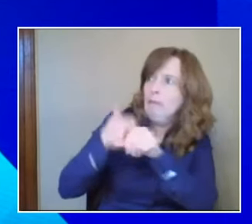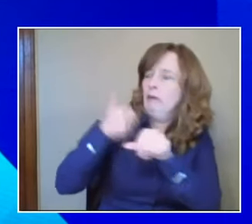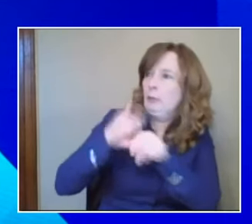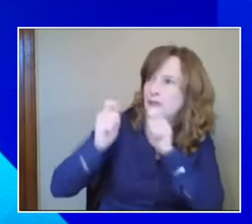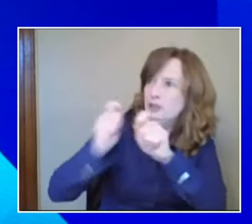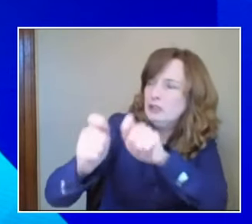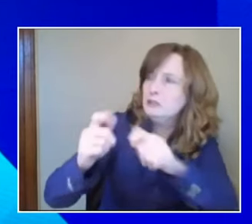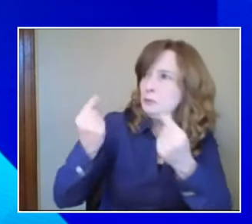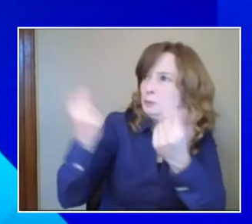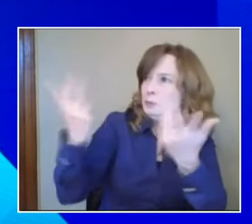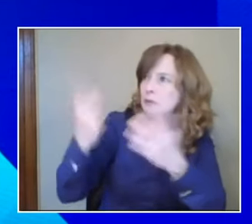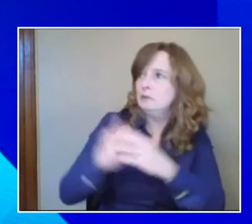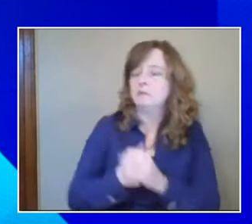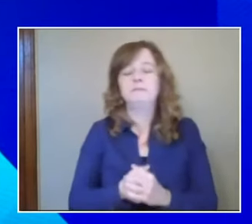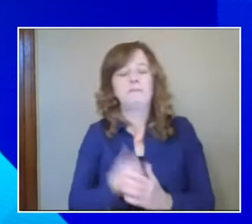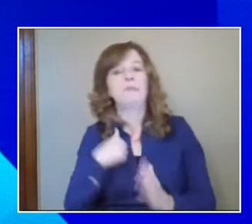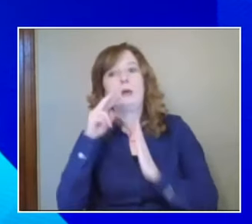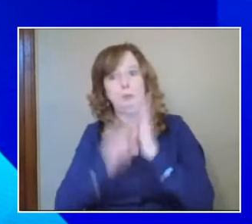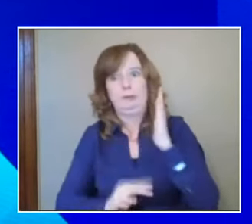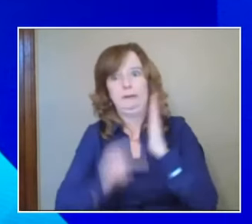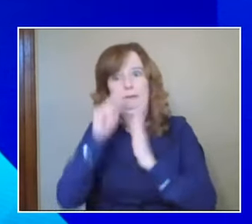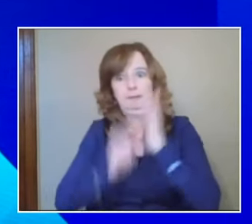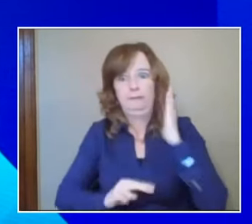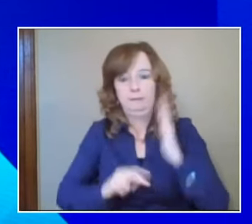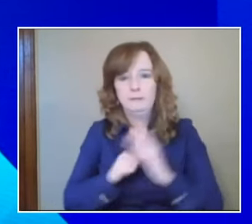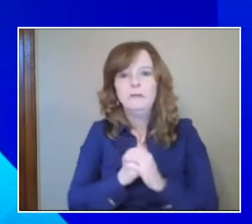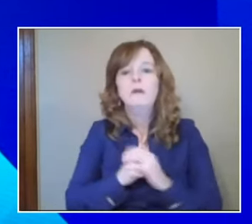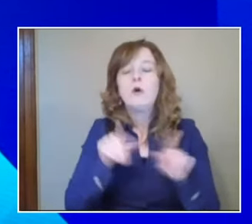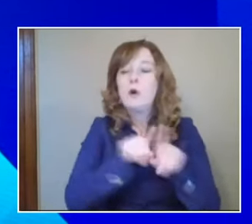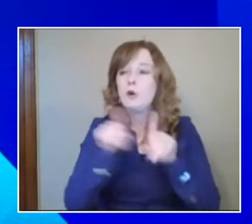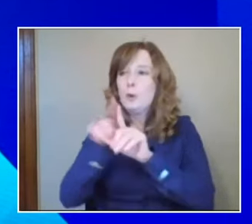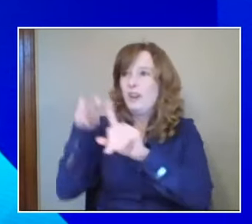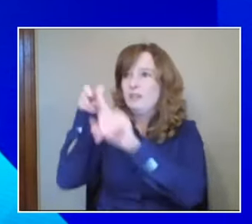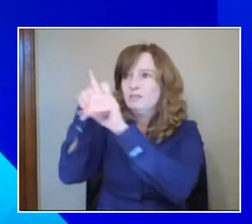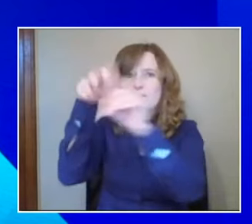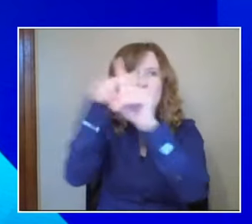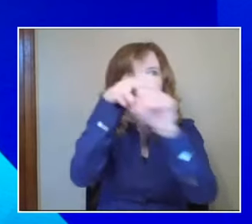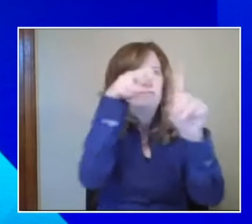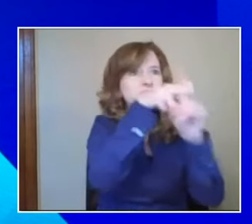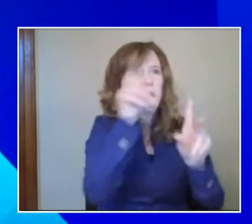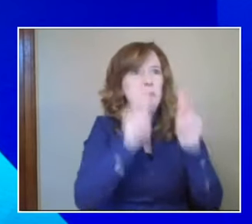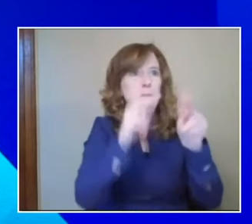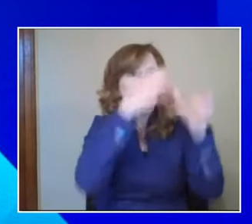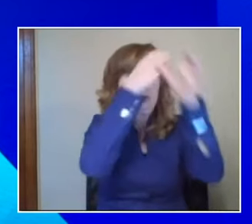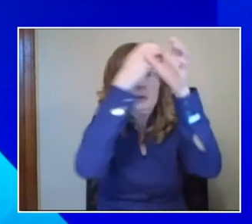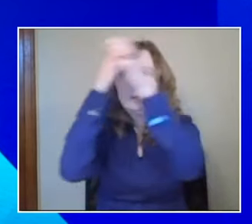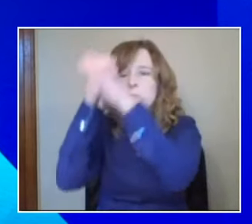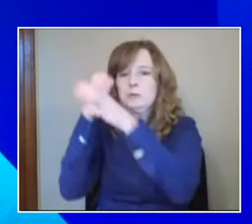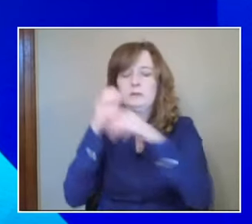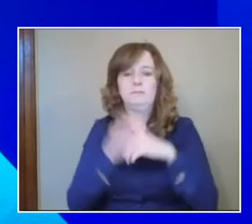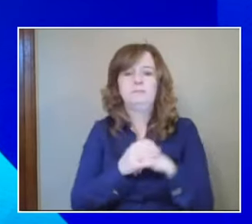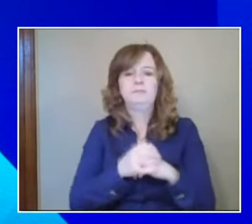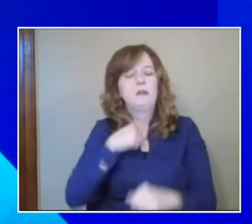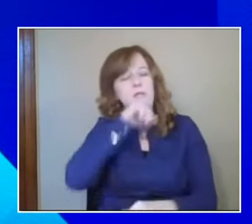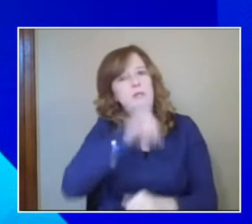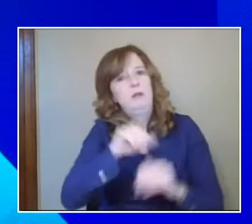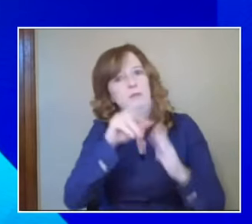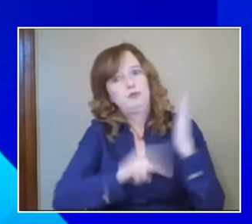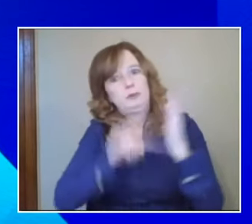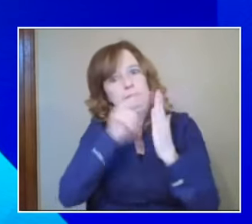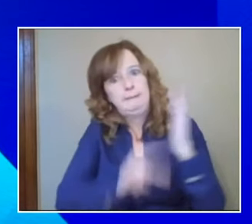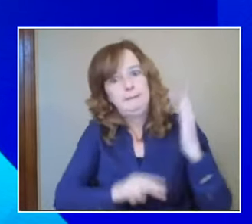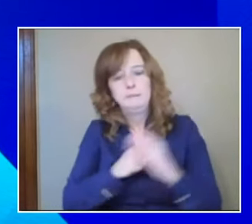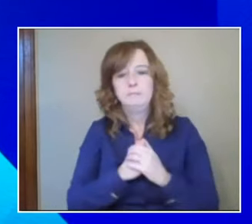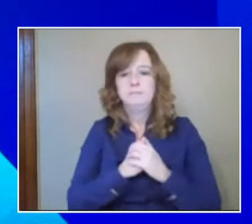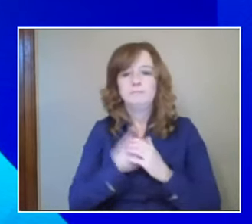more about what I want to know. I love to read. See, I grew up in a small town in Iowa in a family with limited